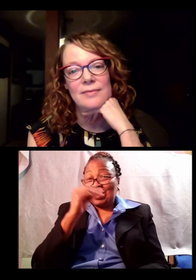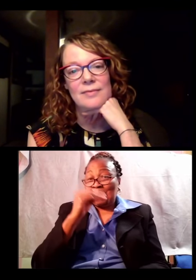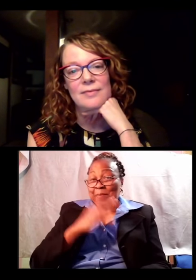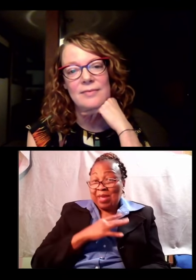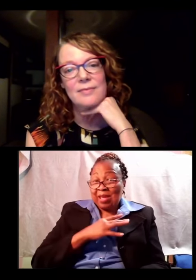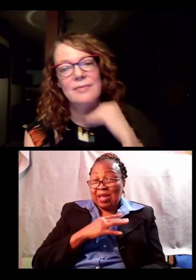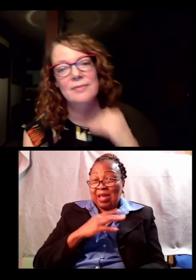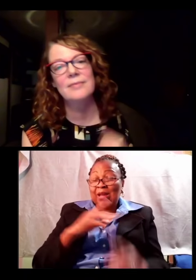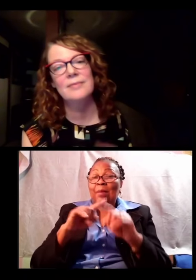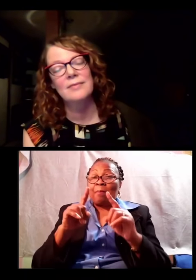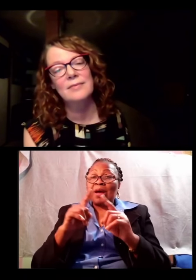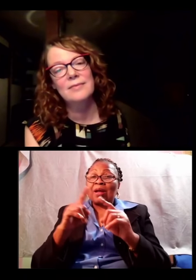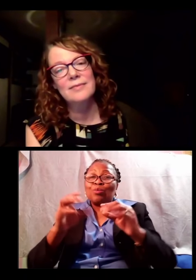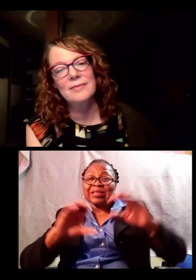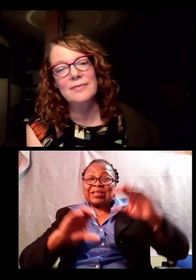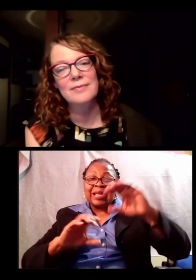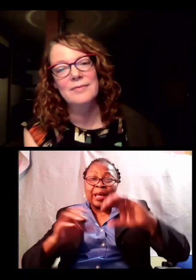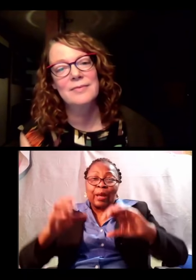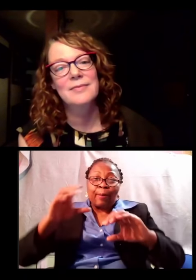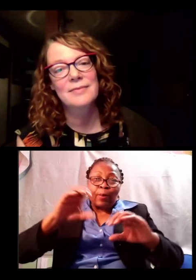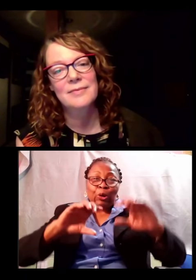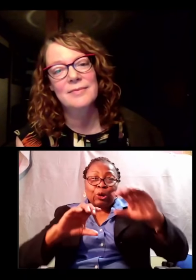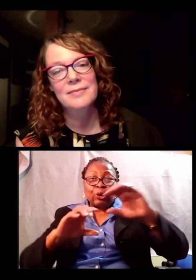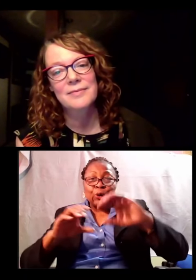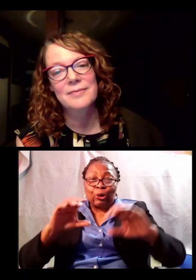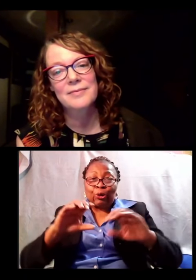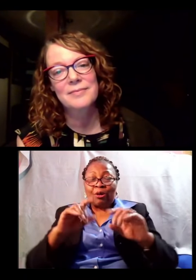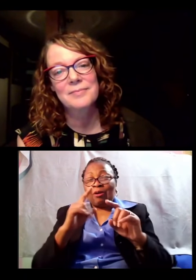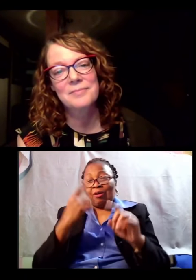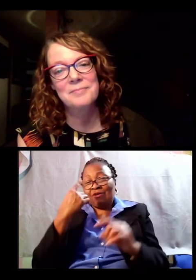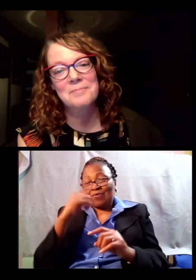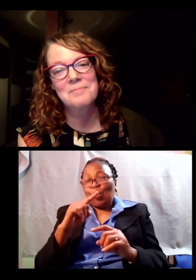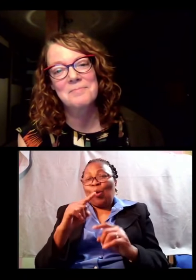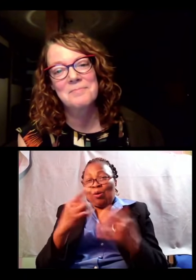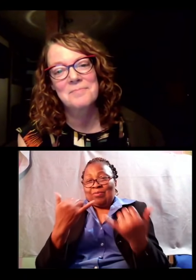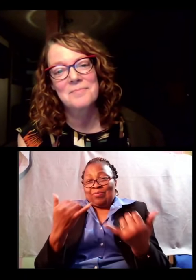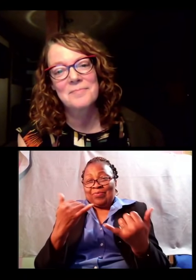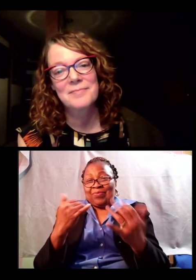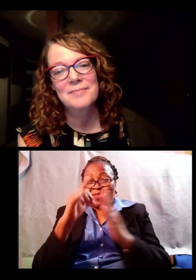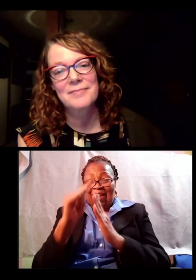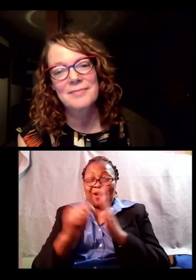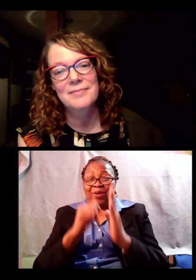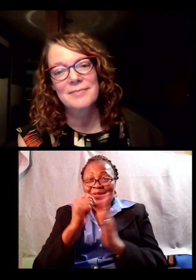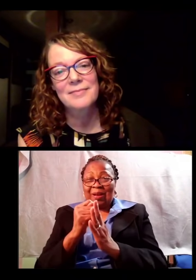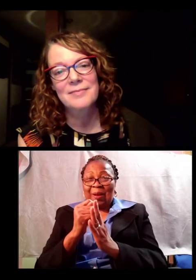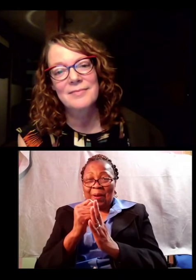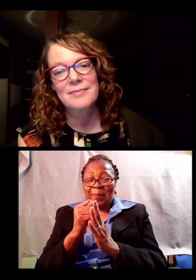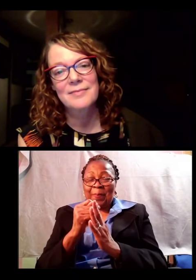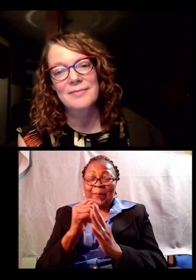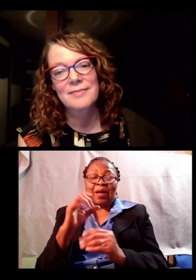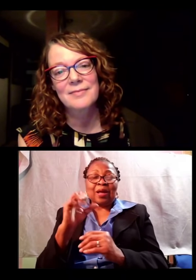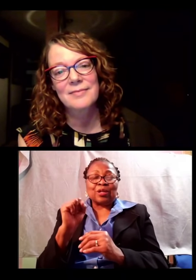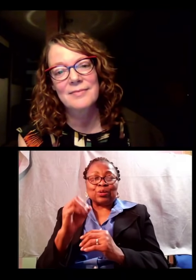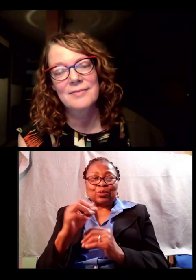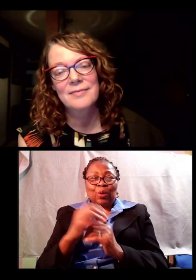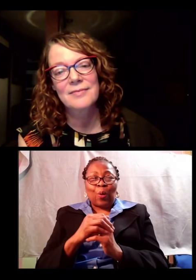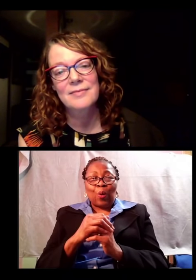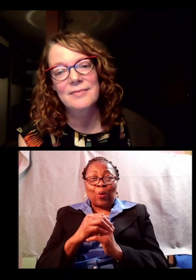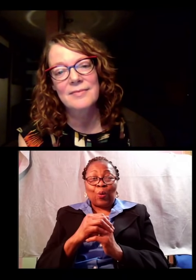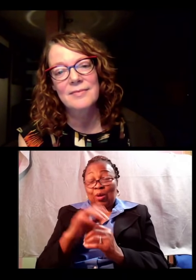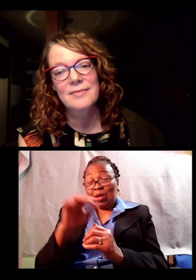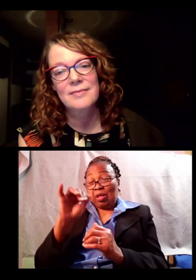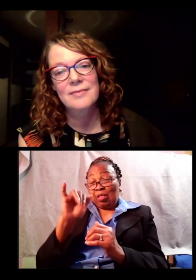this chemical, very up to date for the 19th century. Mm-hmm. So in those old